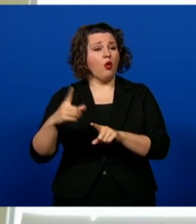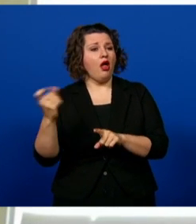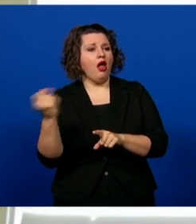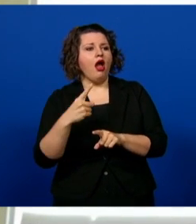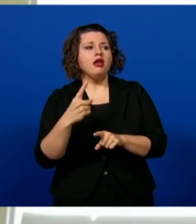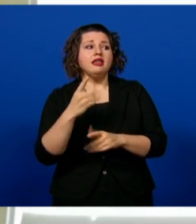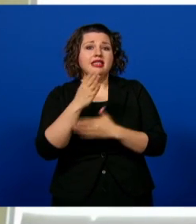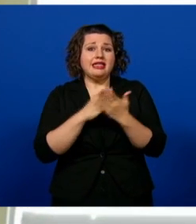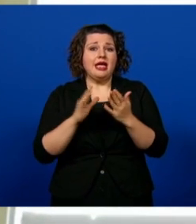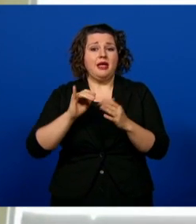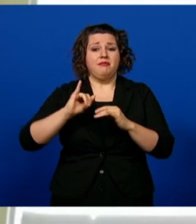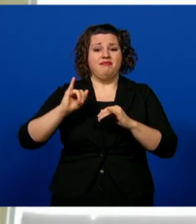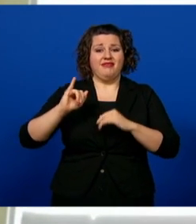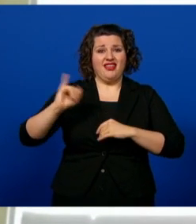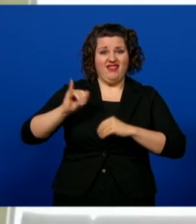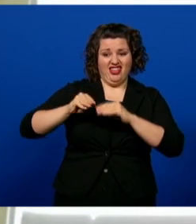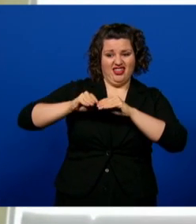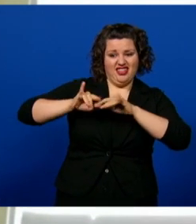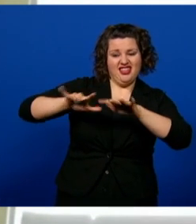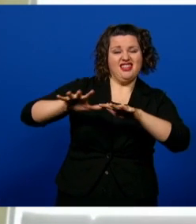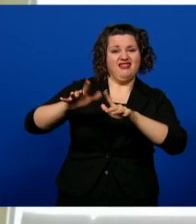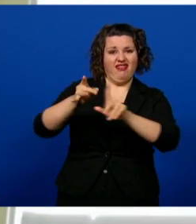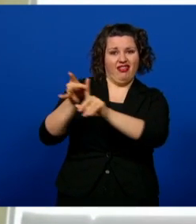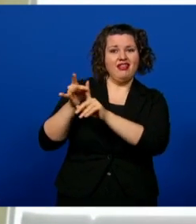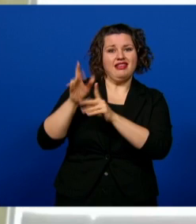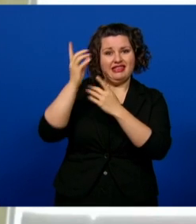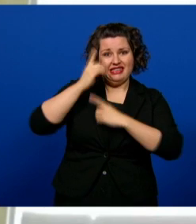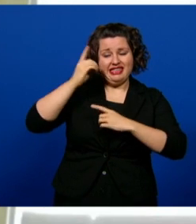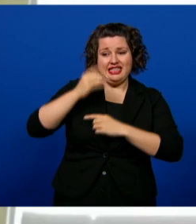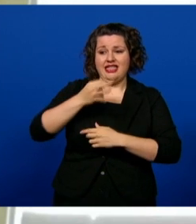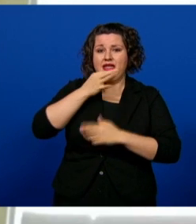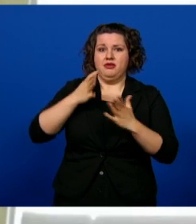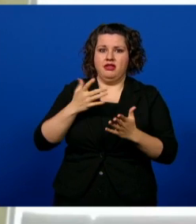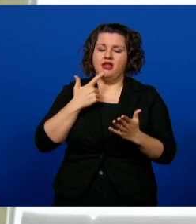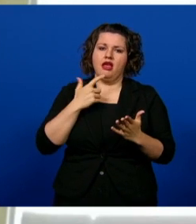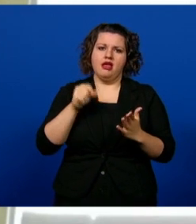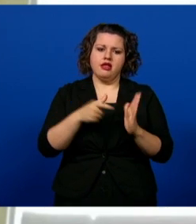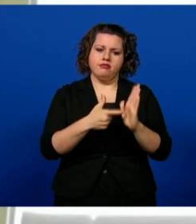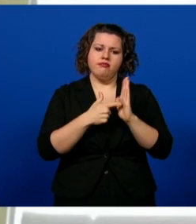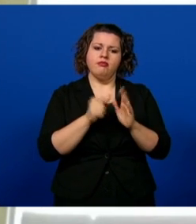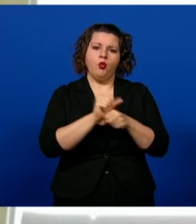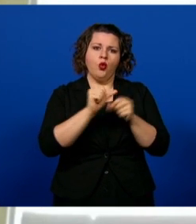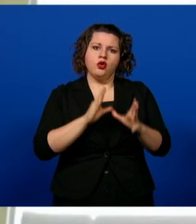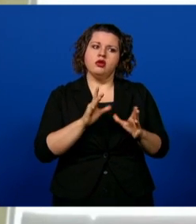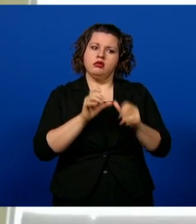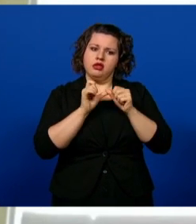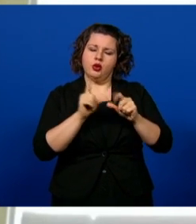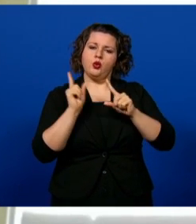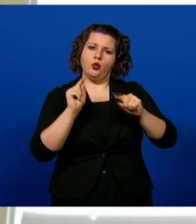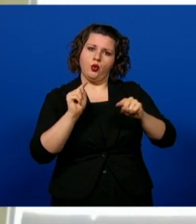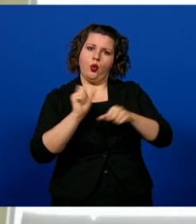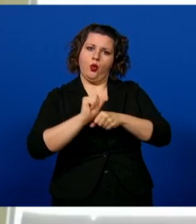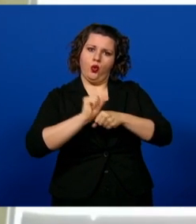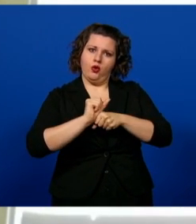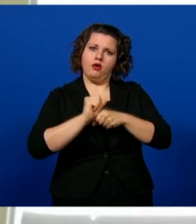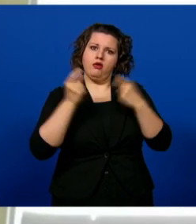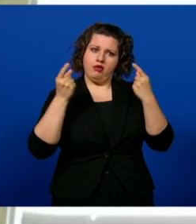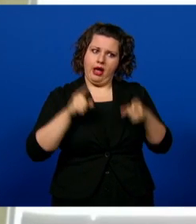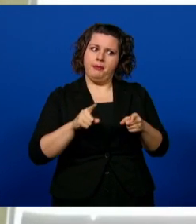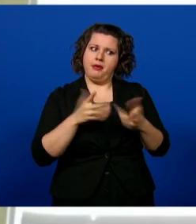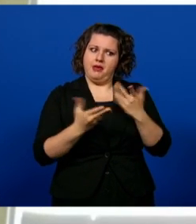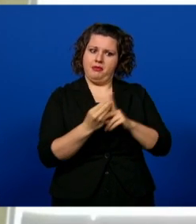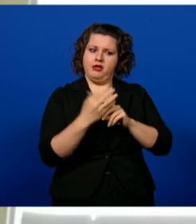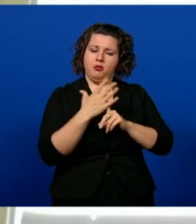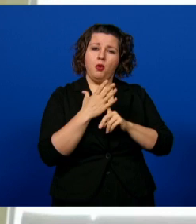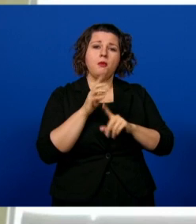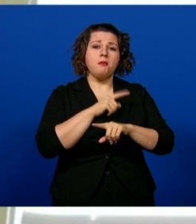These experts who are saying that, yes, essential workers do continue to go to work when they have potentially been